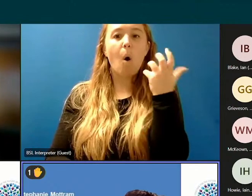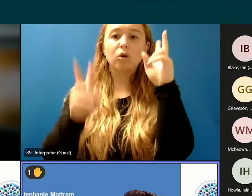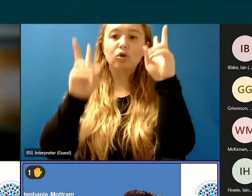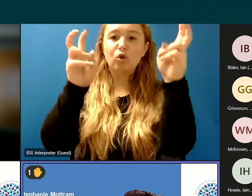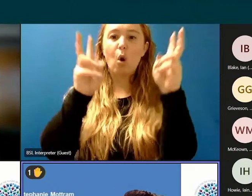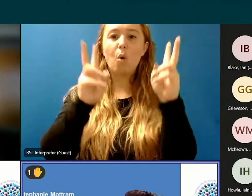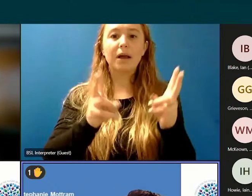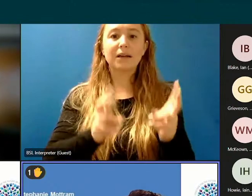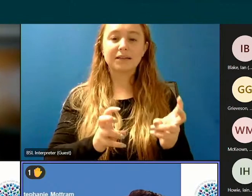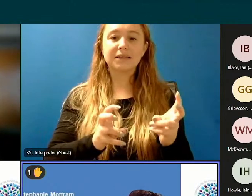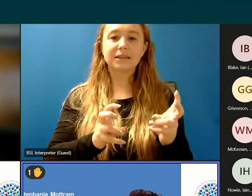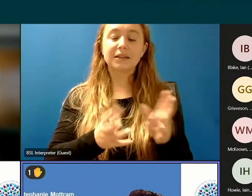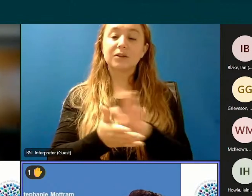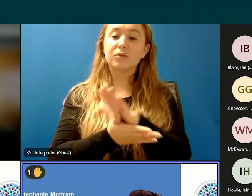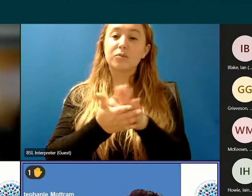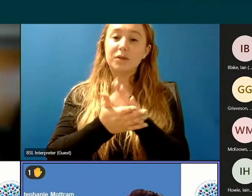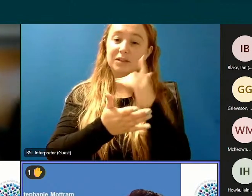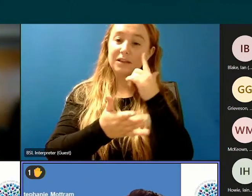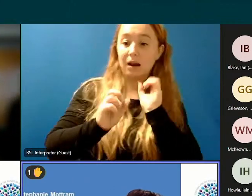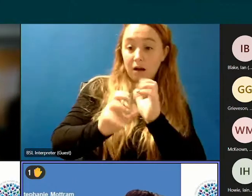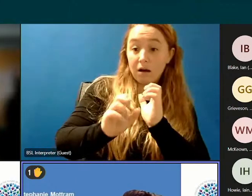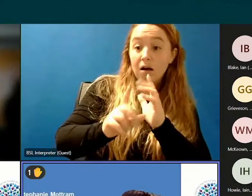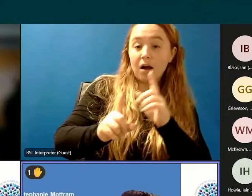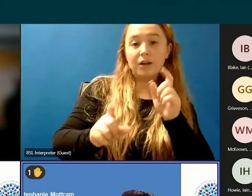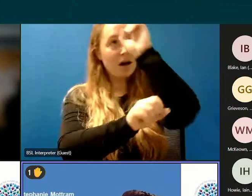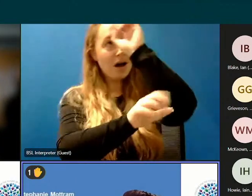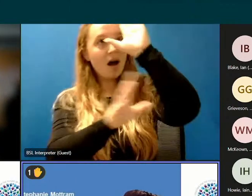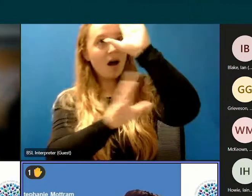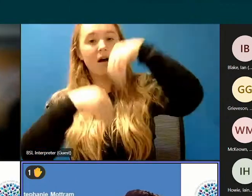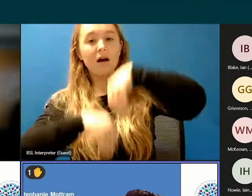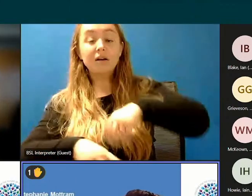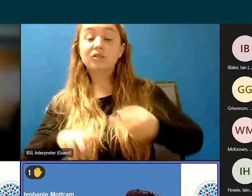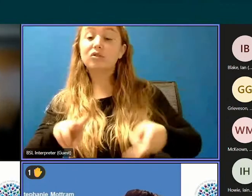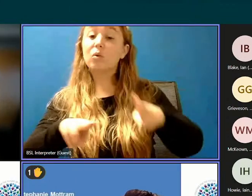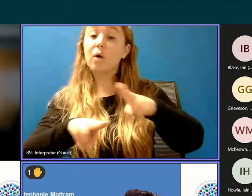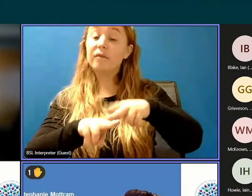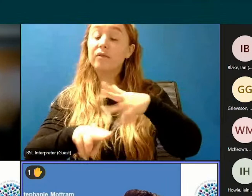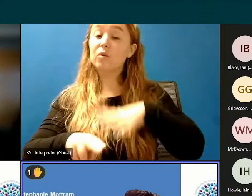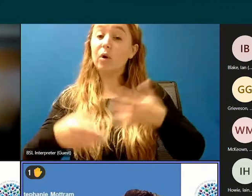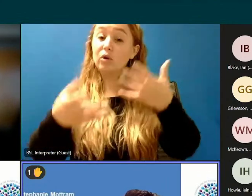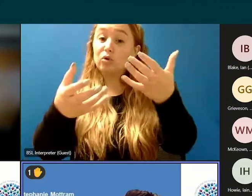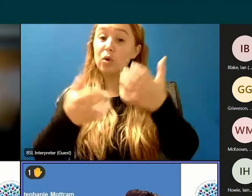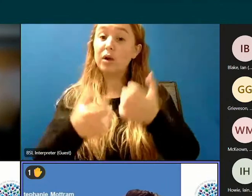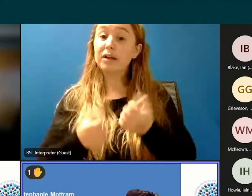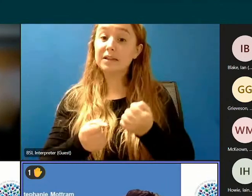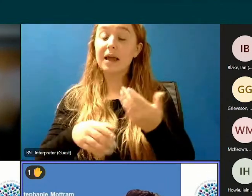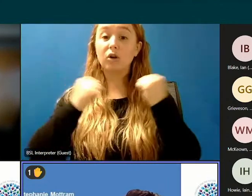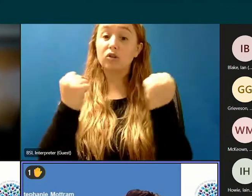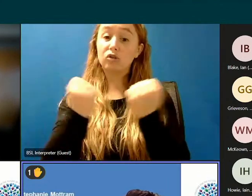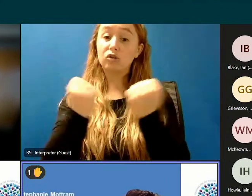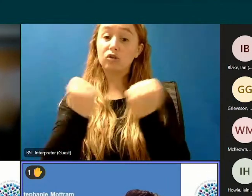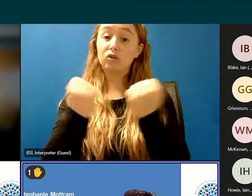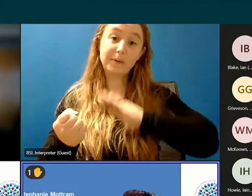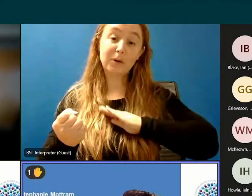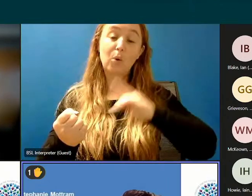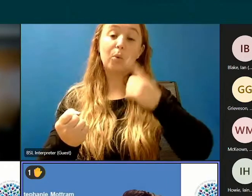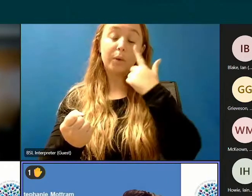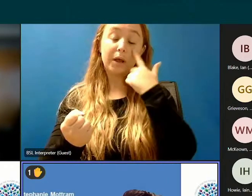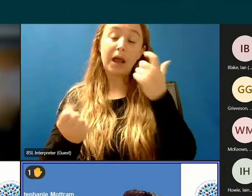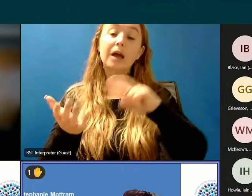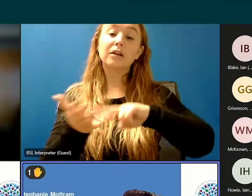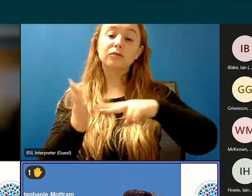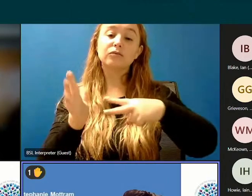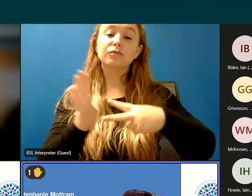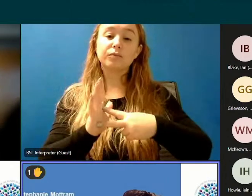about, to help you understand. So that offer's there. If you would like to take that up, let me know and we can arrange that. As I say, some of